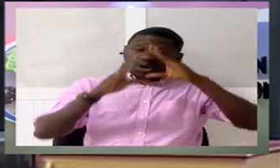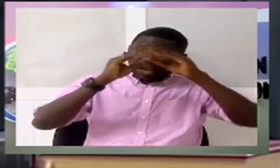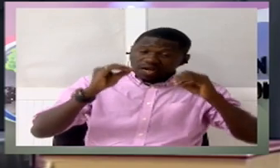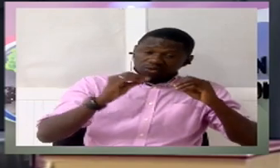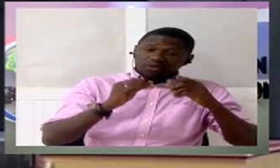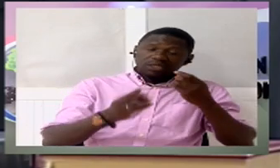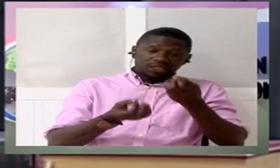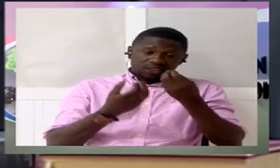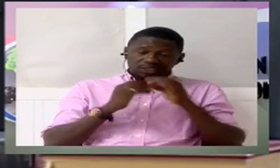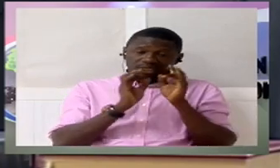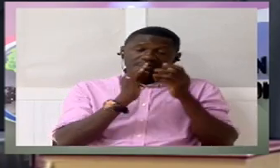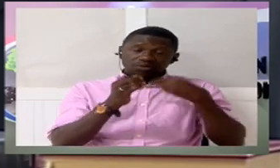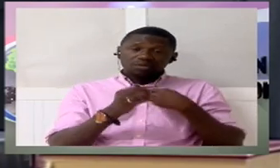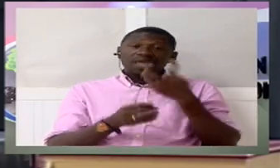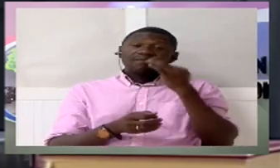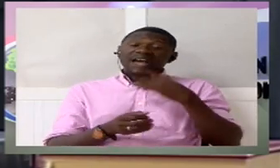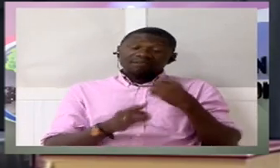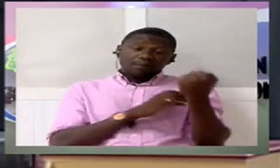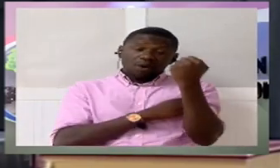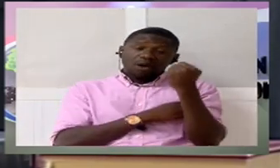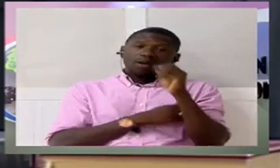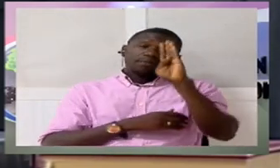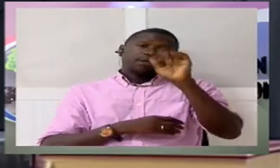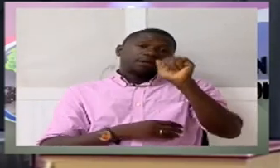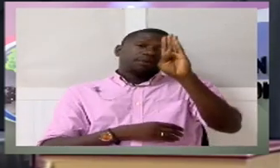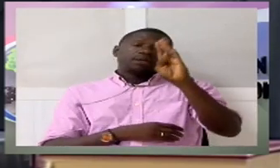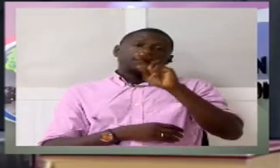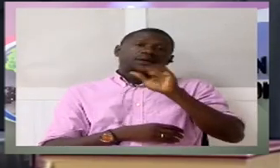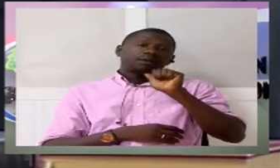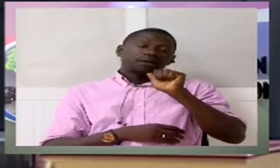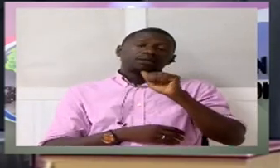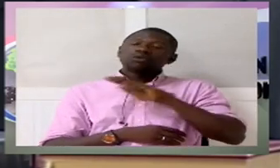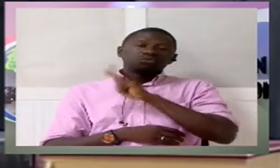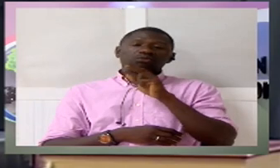had the power, Baba would not be in prison.